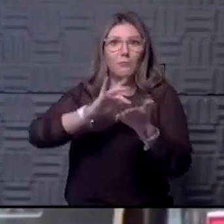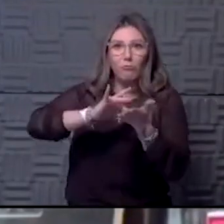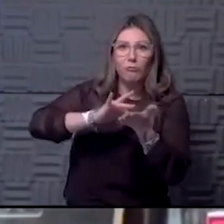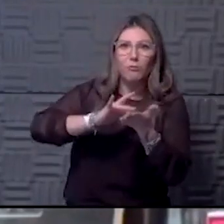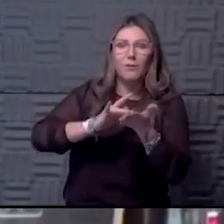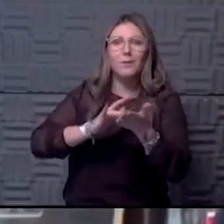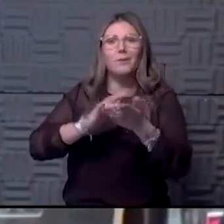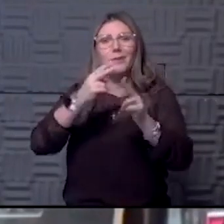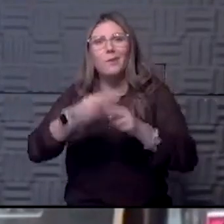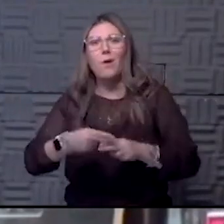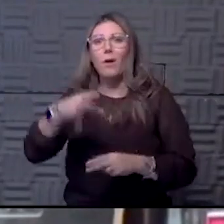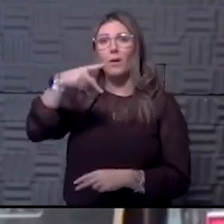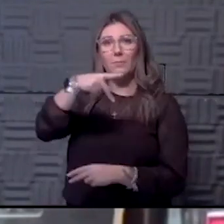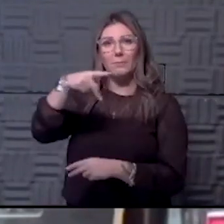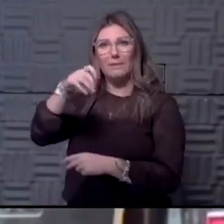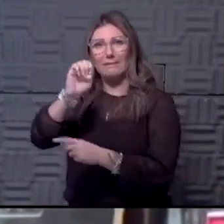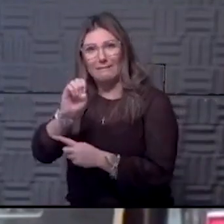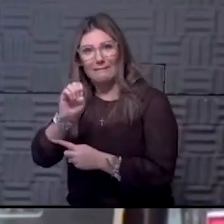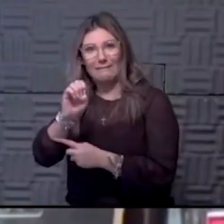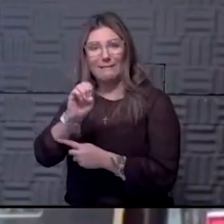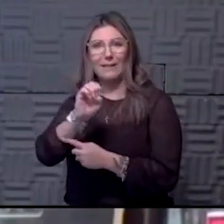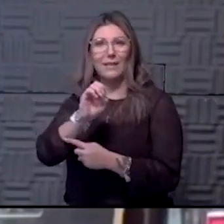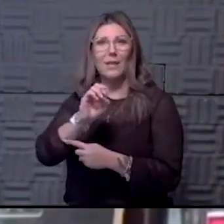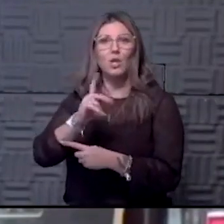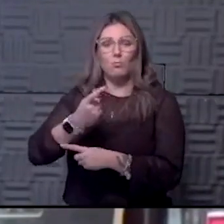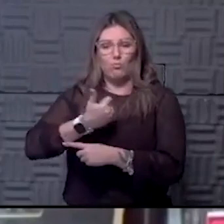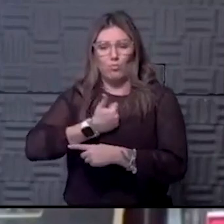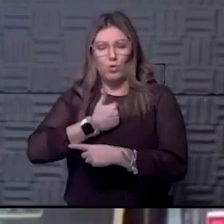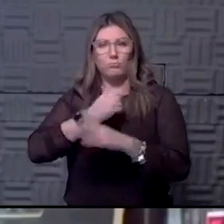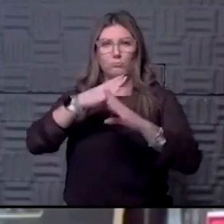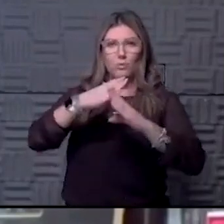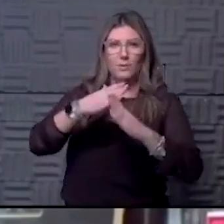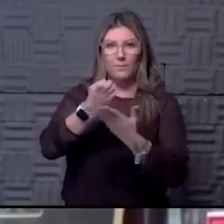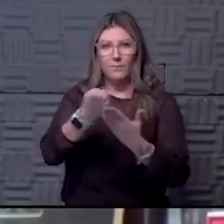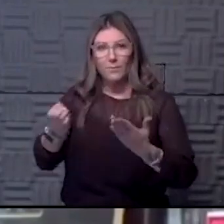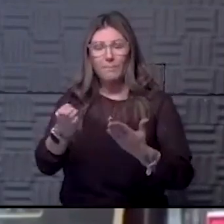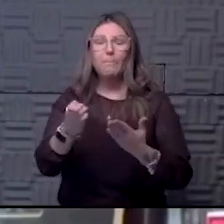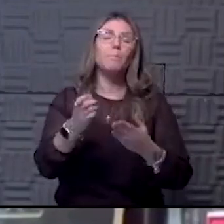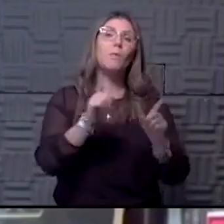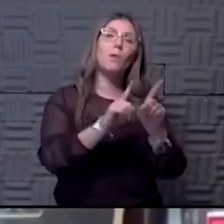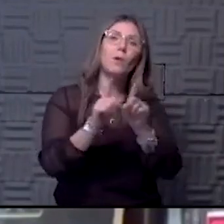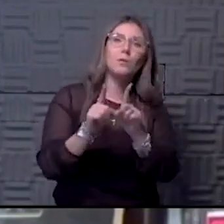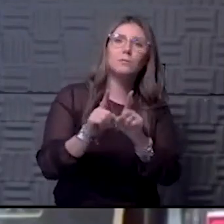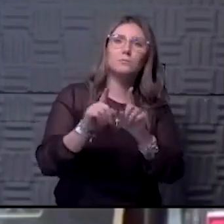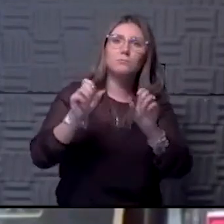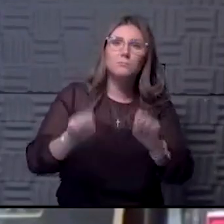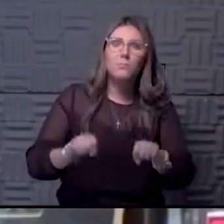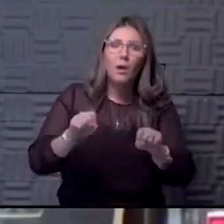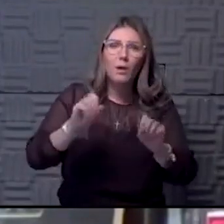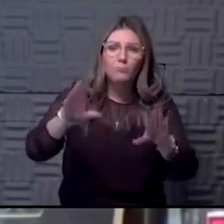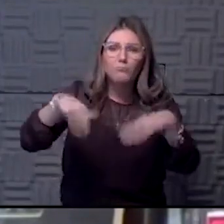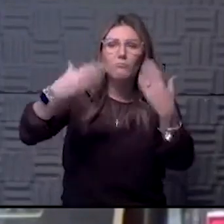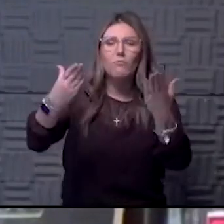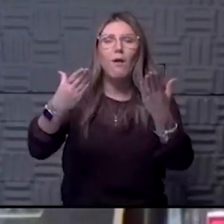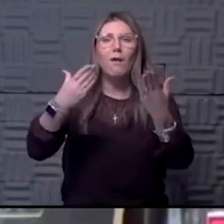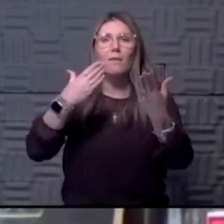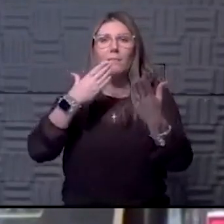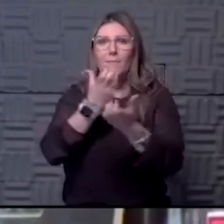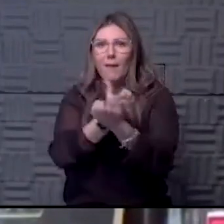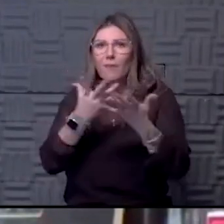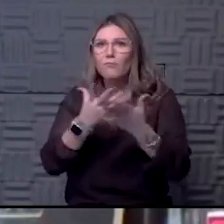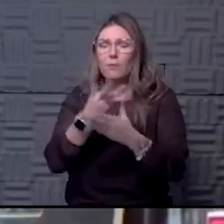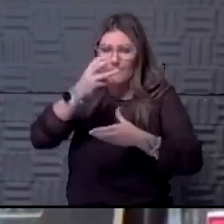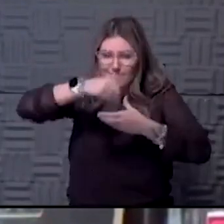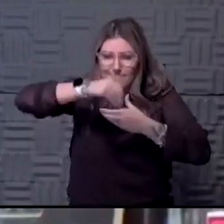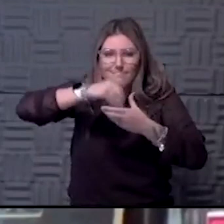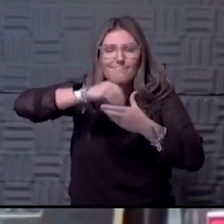PPE, personal protection equipment, but we also need to make certain that we have the capability of providing the ingredients and the